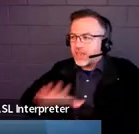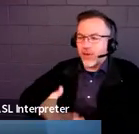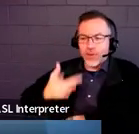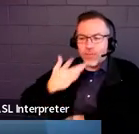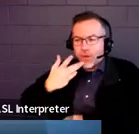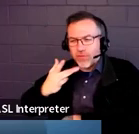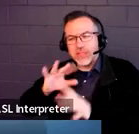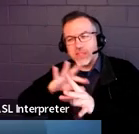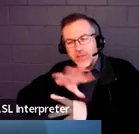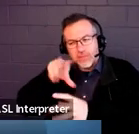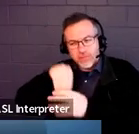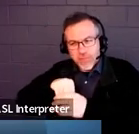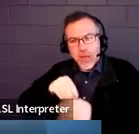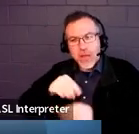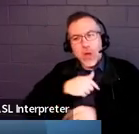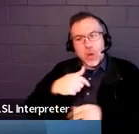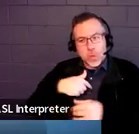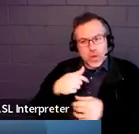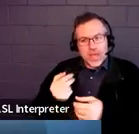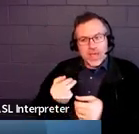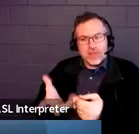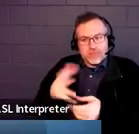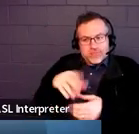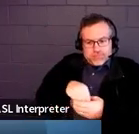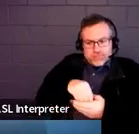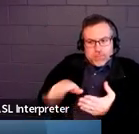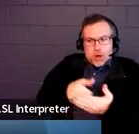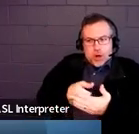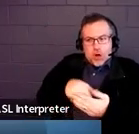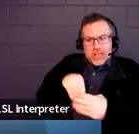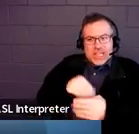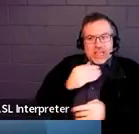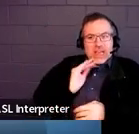a transition plan as we build